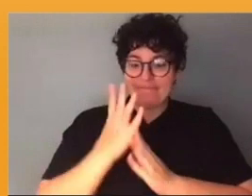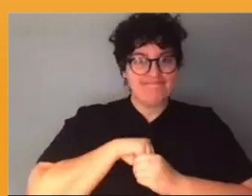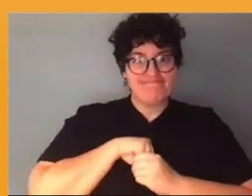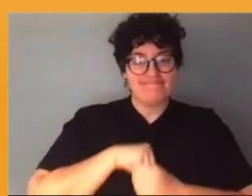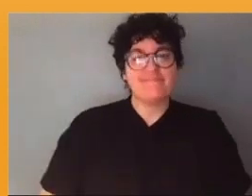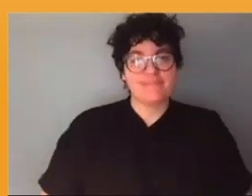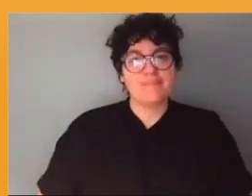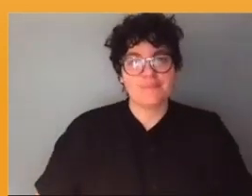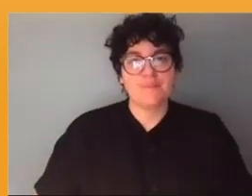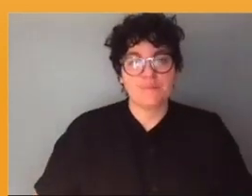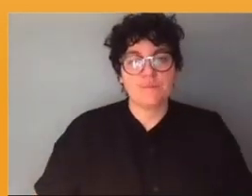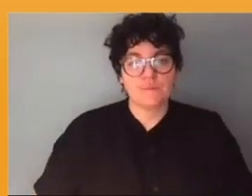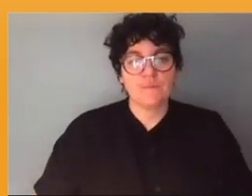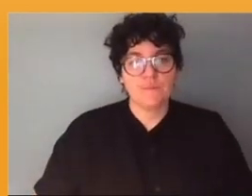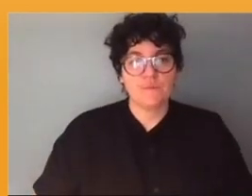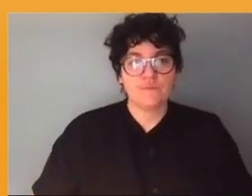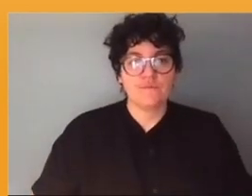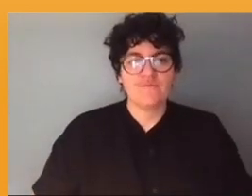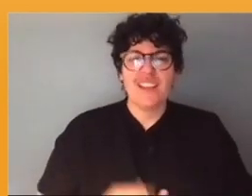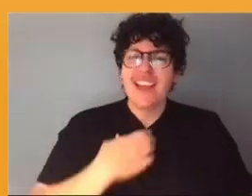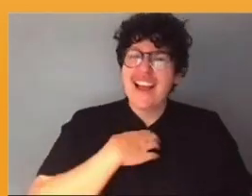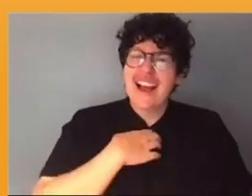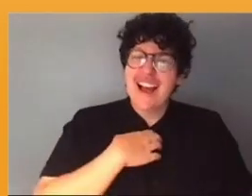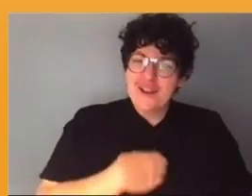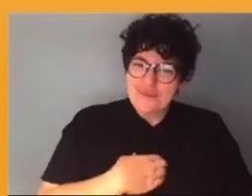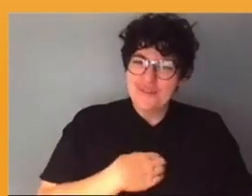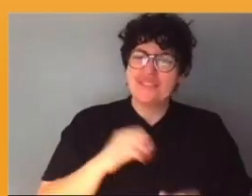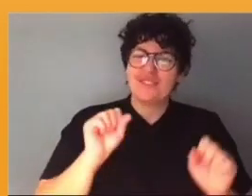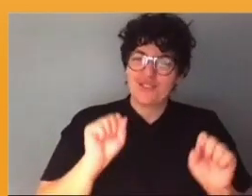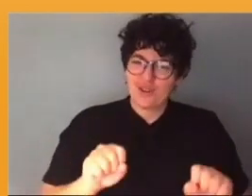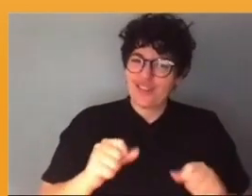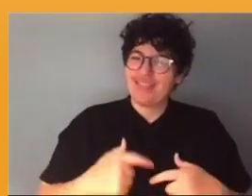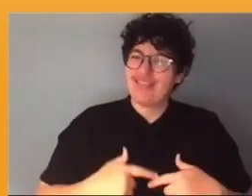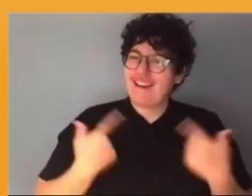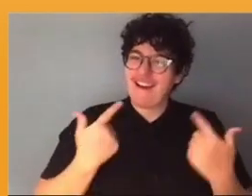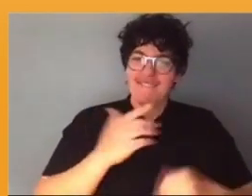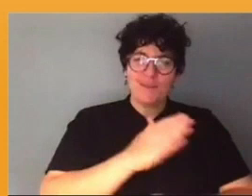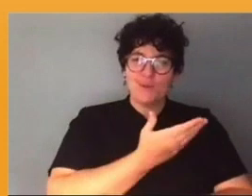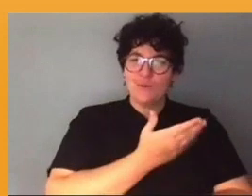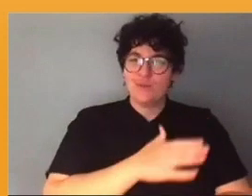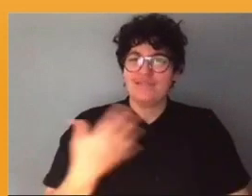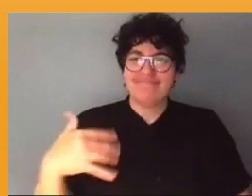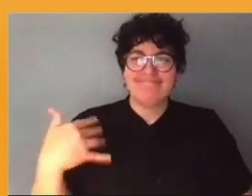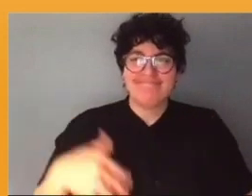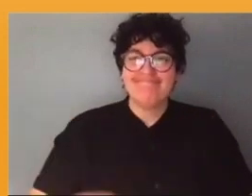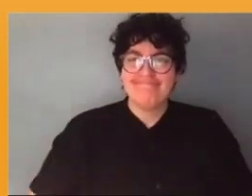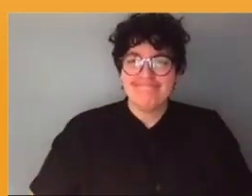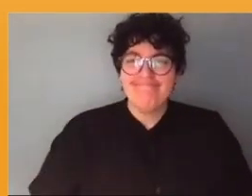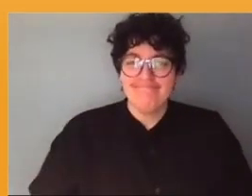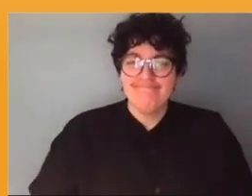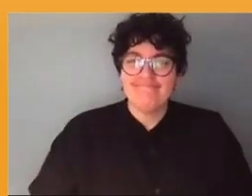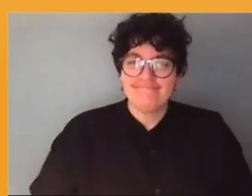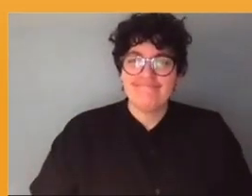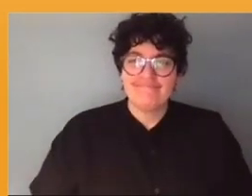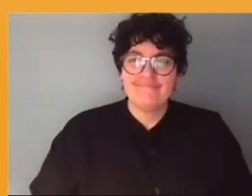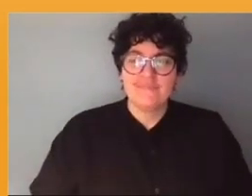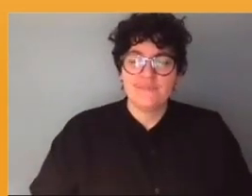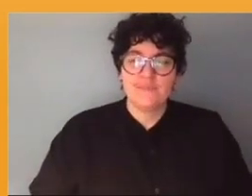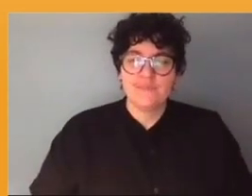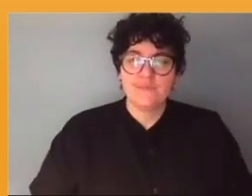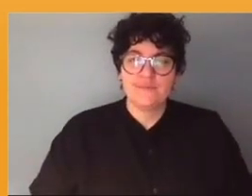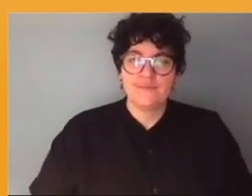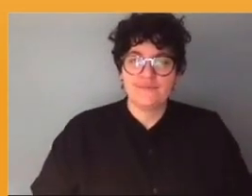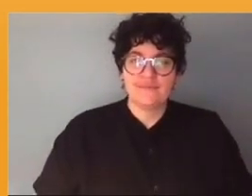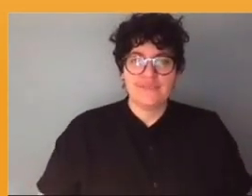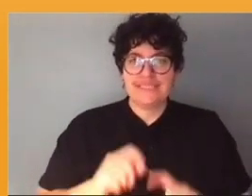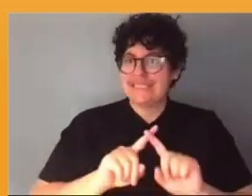So, I wish we could do a live, music, because it is totally